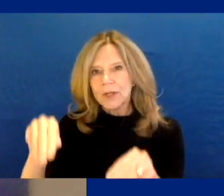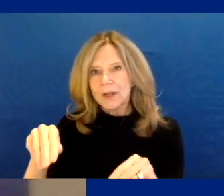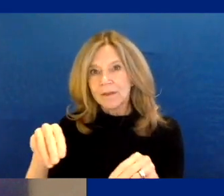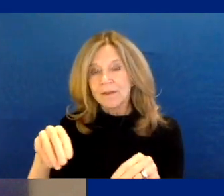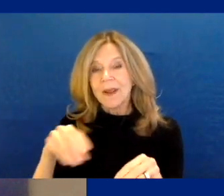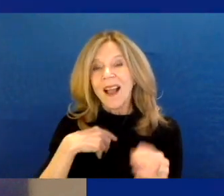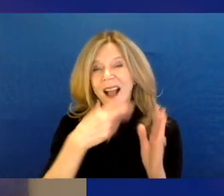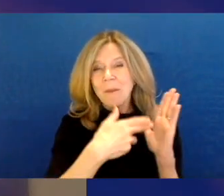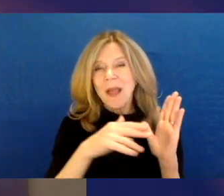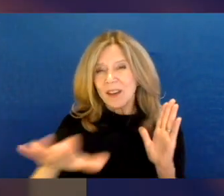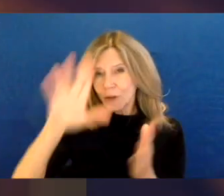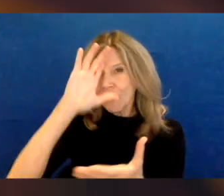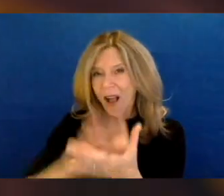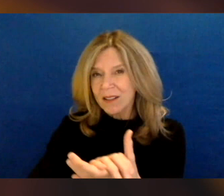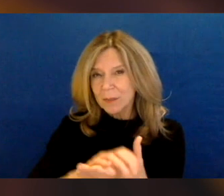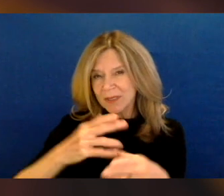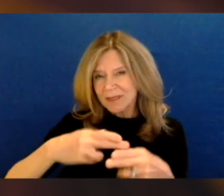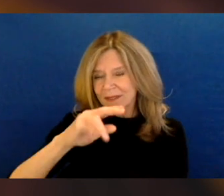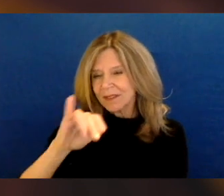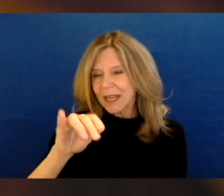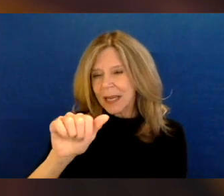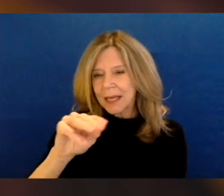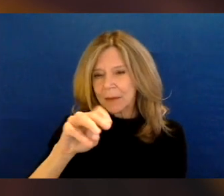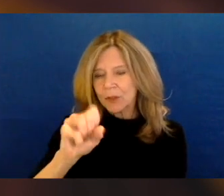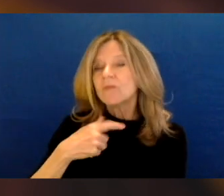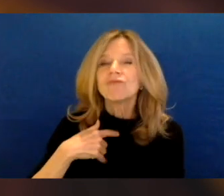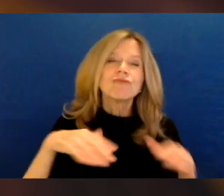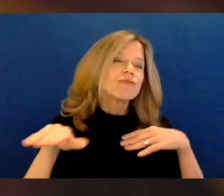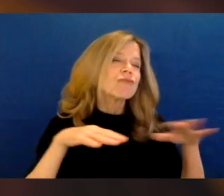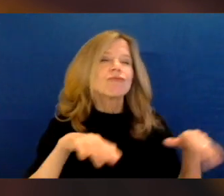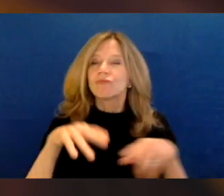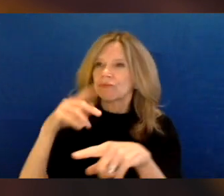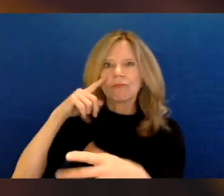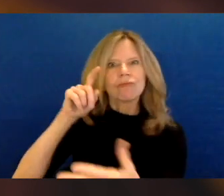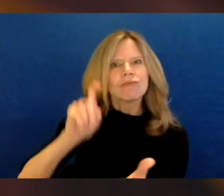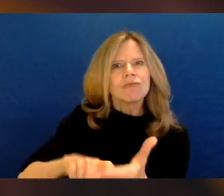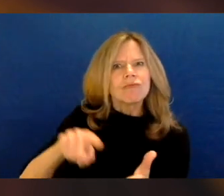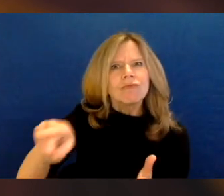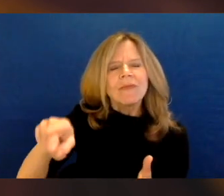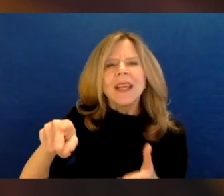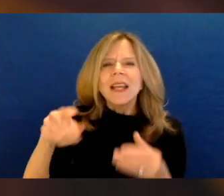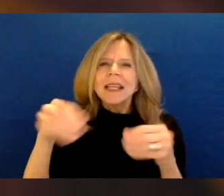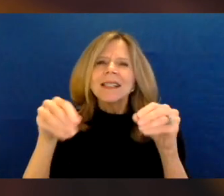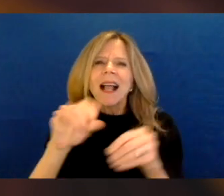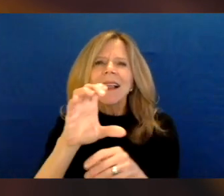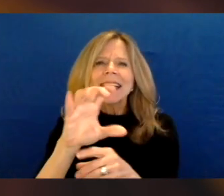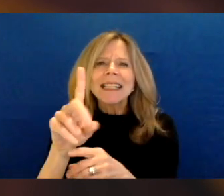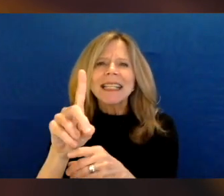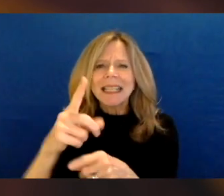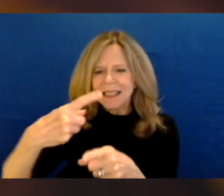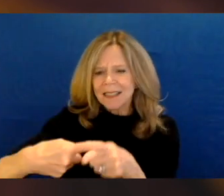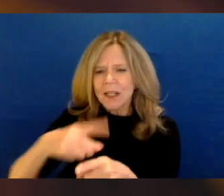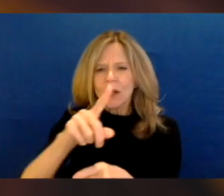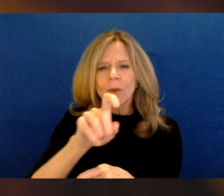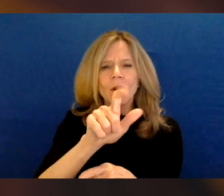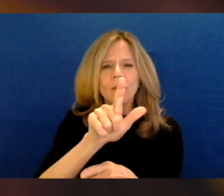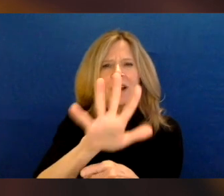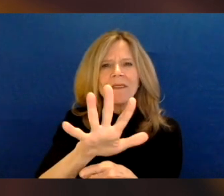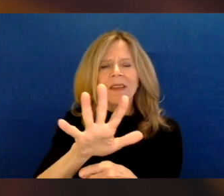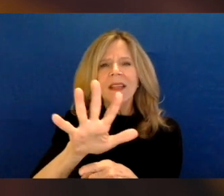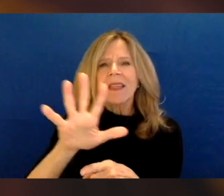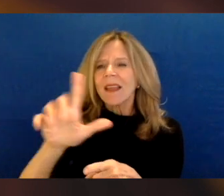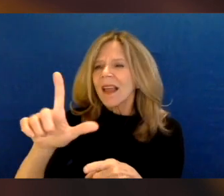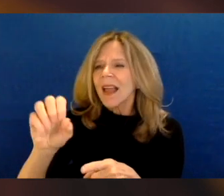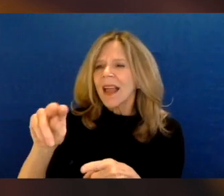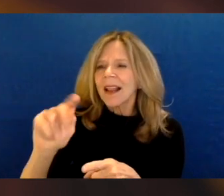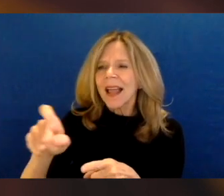her husband, James. I saw him on the street on 125th Street in Lenox as he was selling CDs in front of